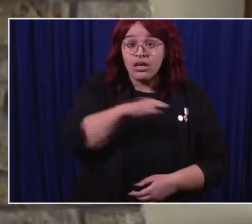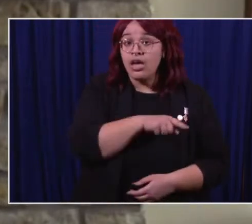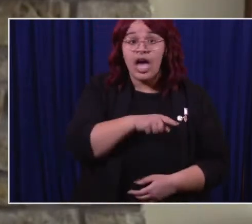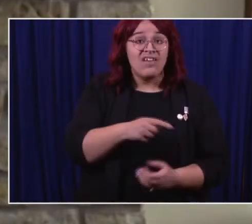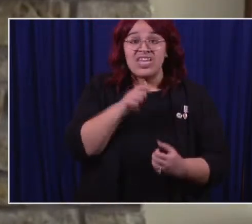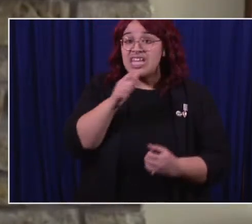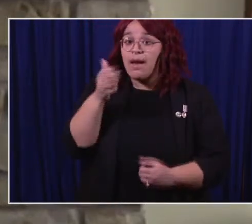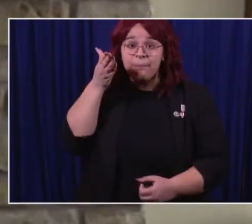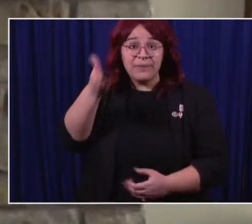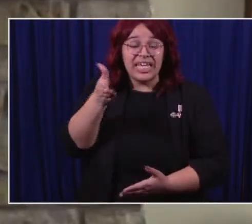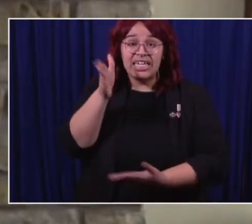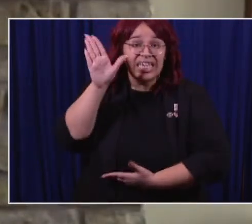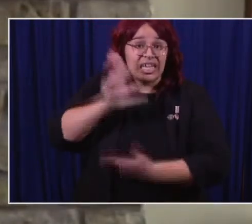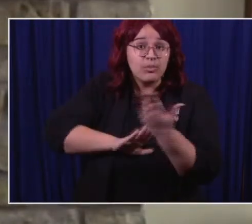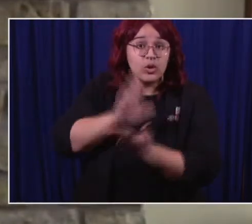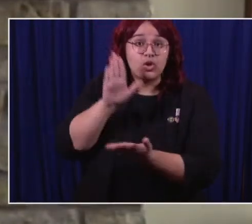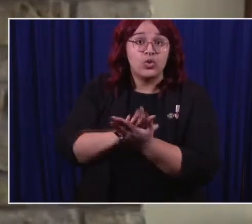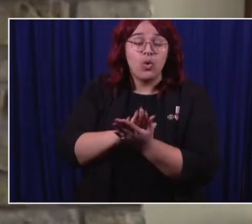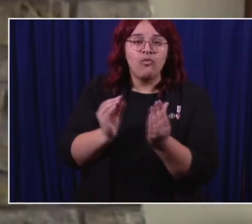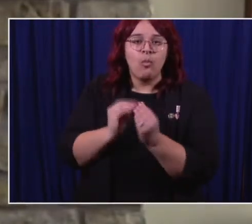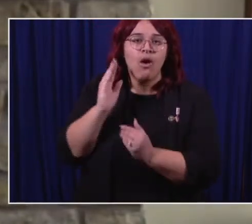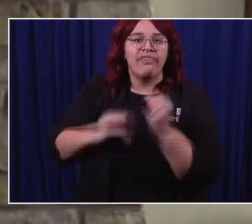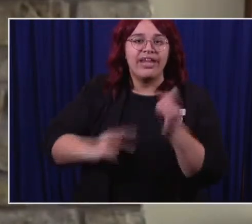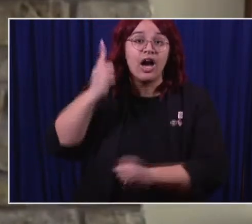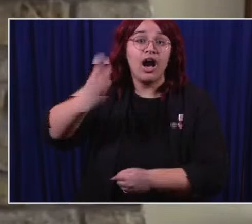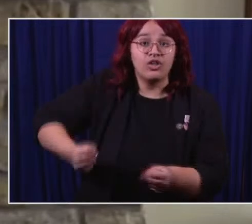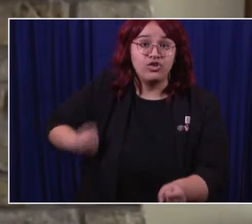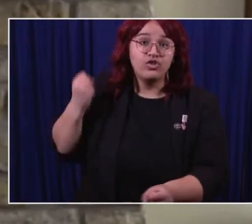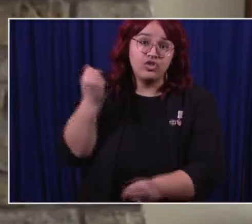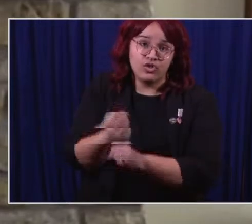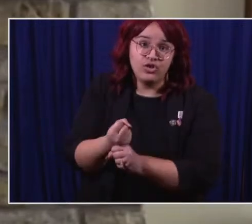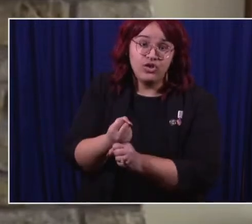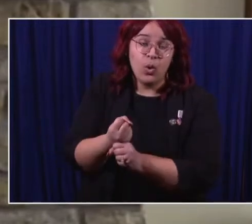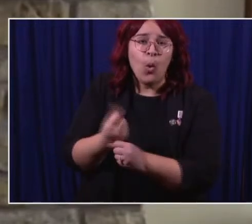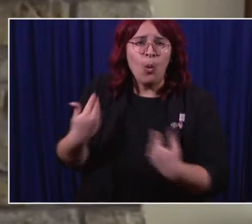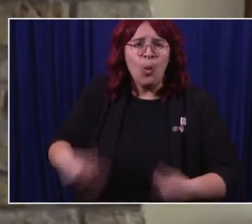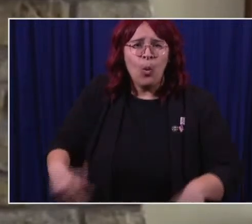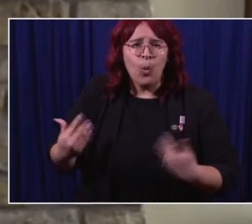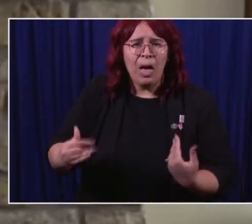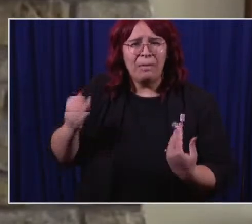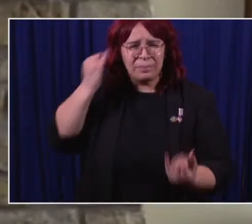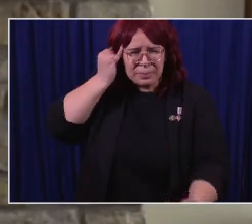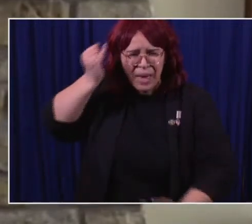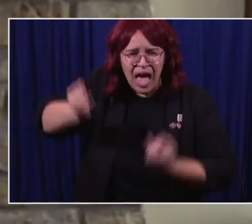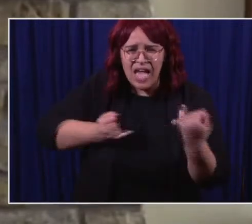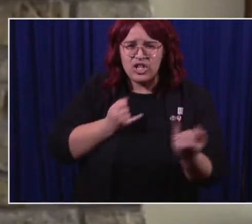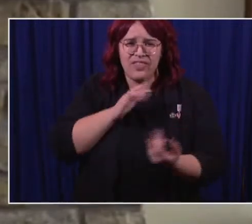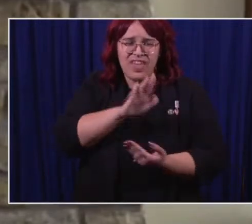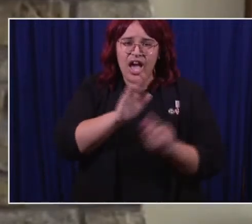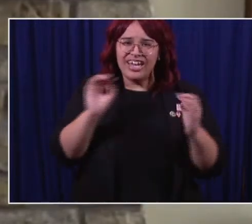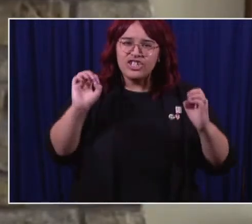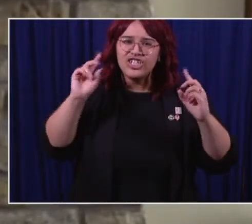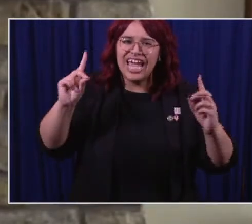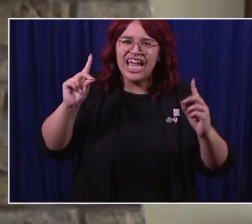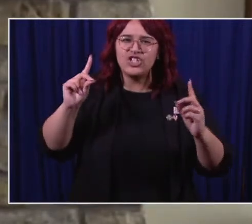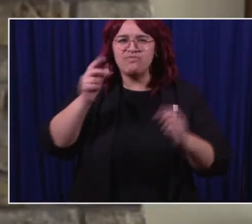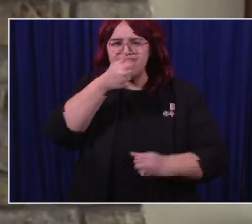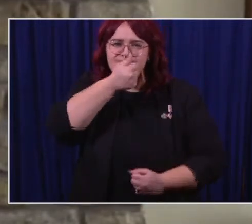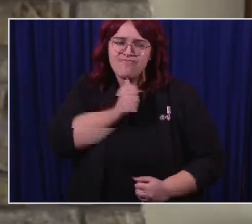impact. At the very least, we need to get them back so they can have 3 months, March, April,